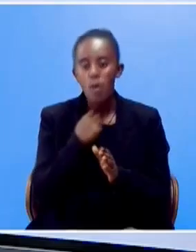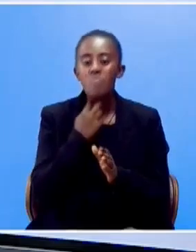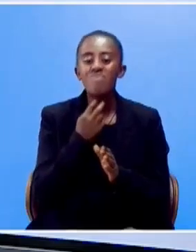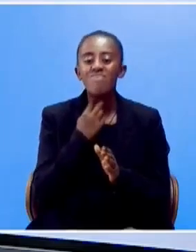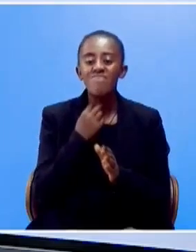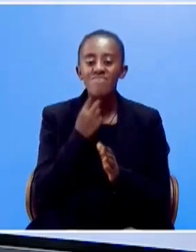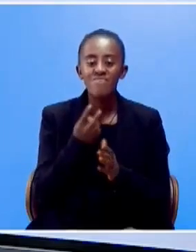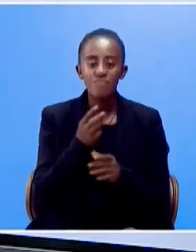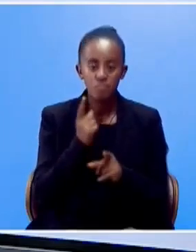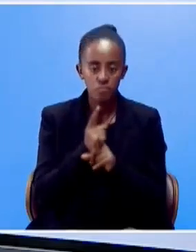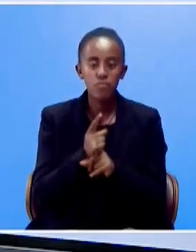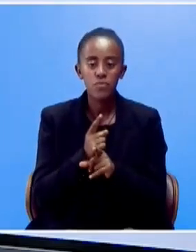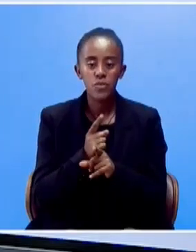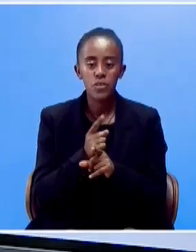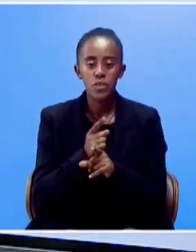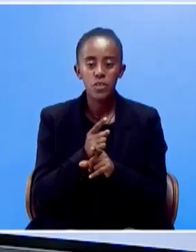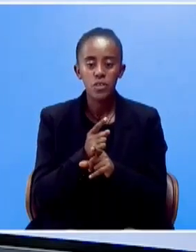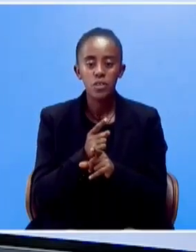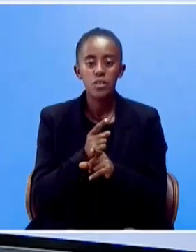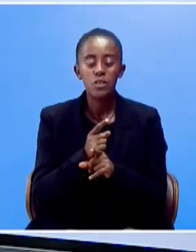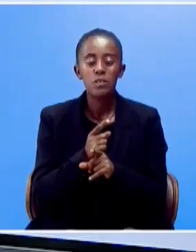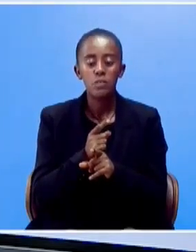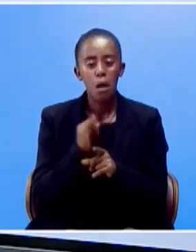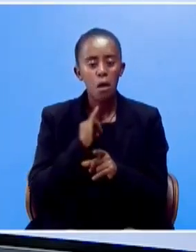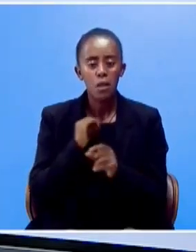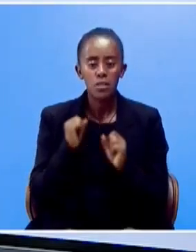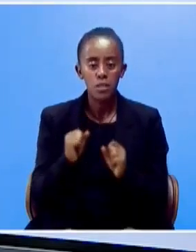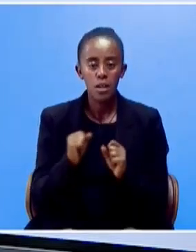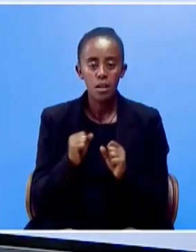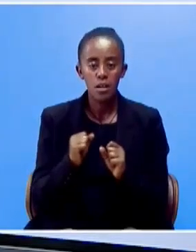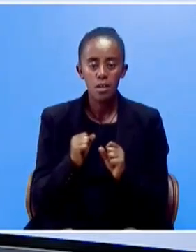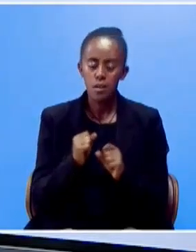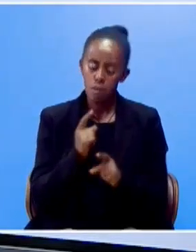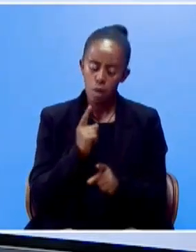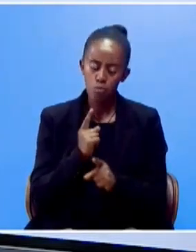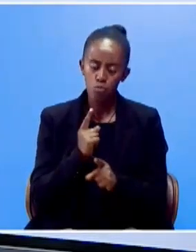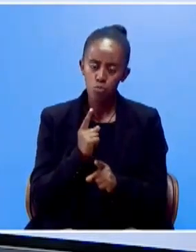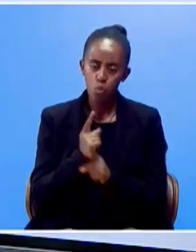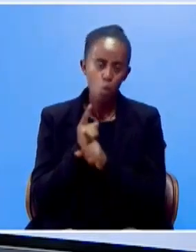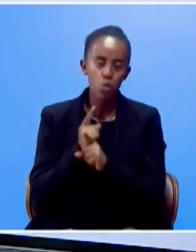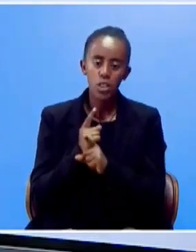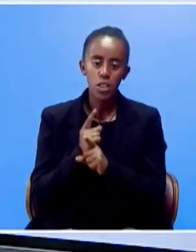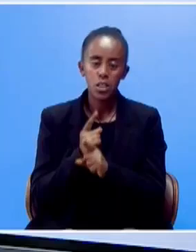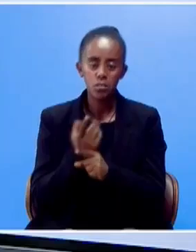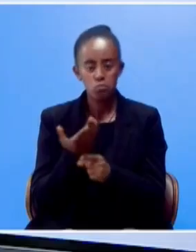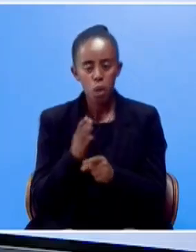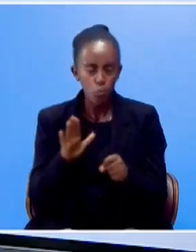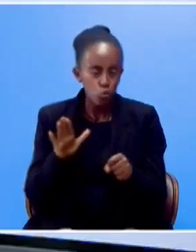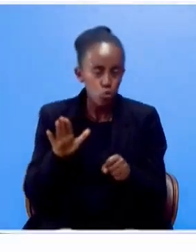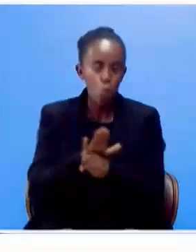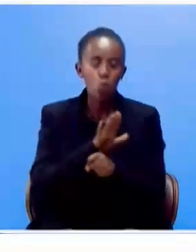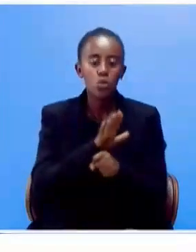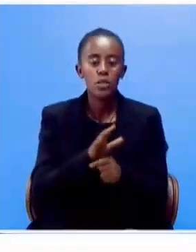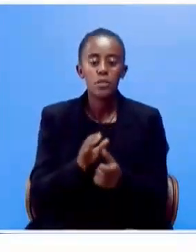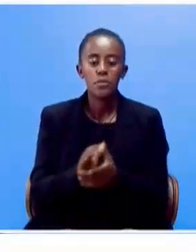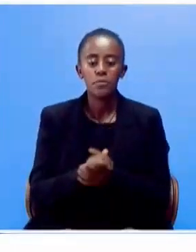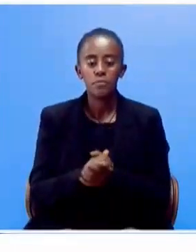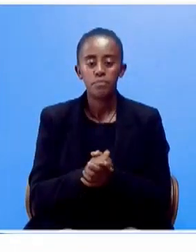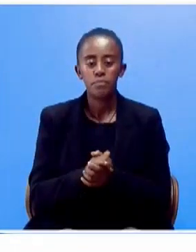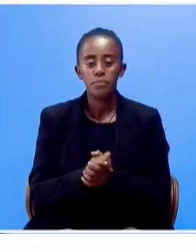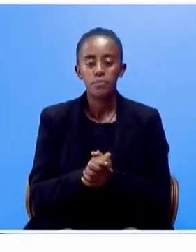So how should I agree? Yeah, I can say what? Absolutely. Look, student